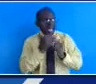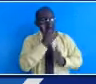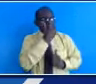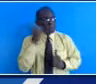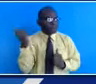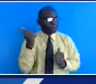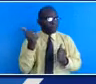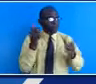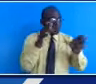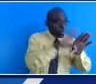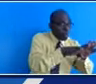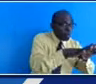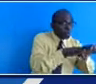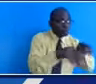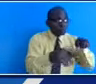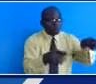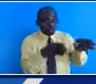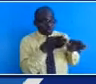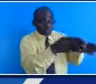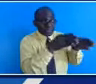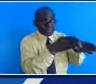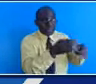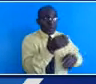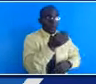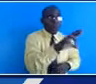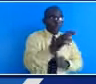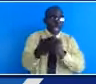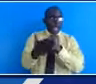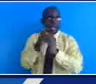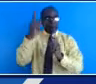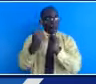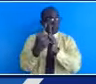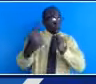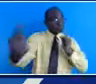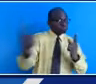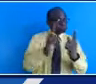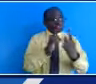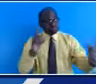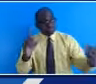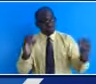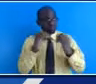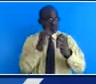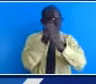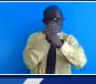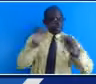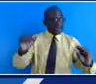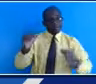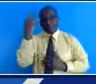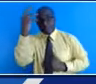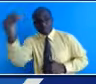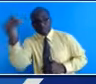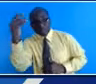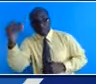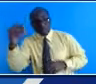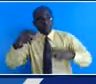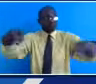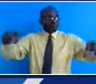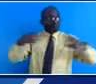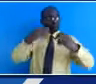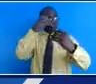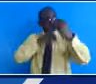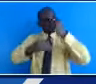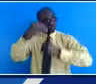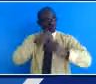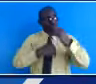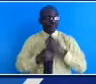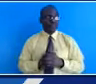on a temporary basis and facilitate outdoor dining as well. Again, the Village of Croton, just as Westchester County, wants